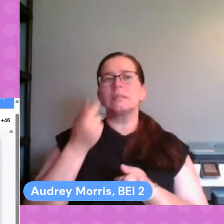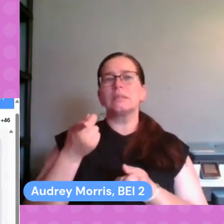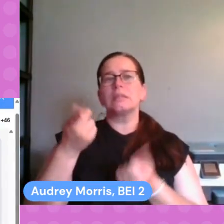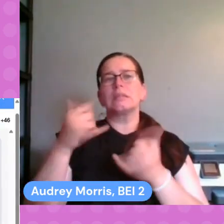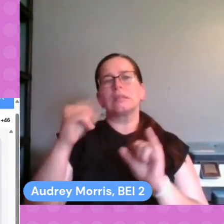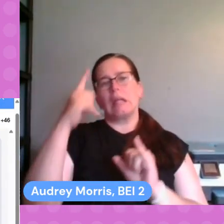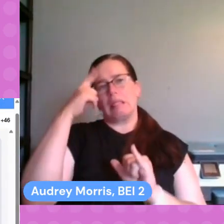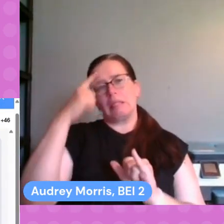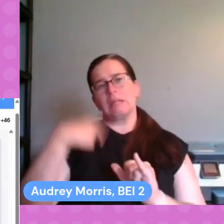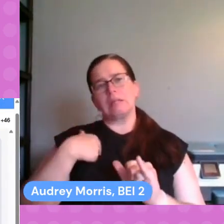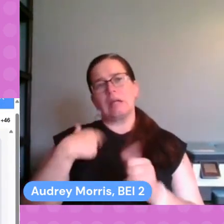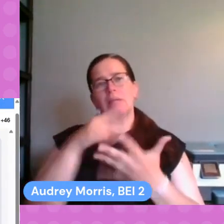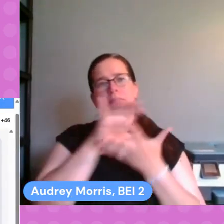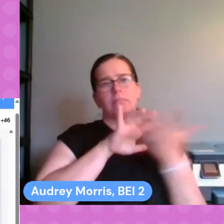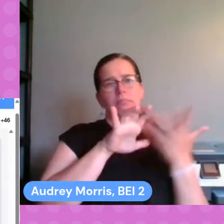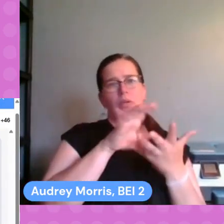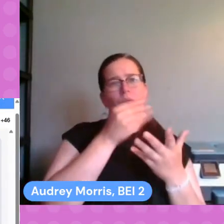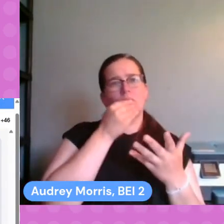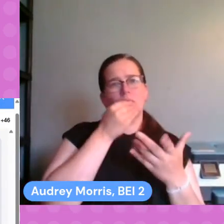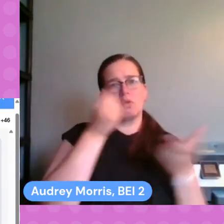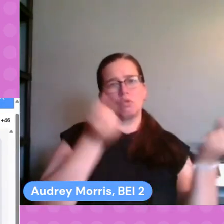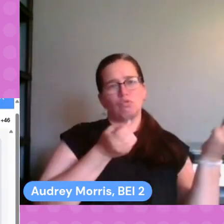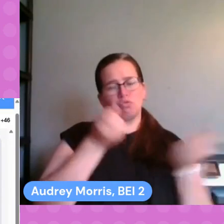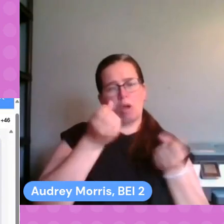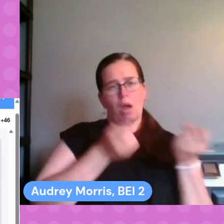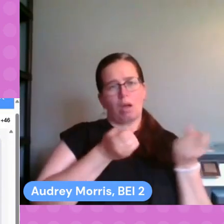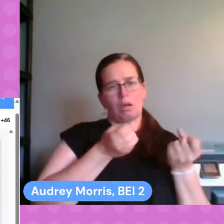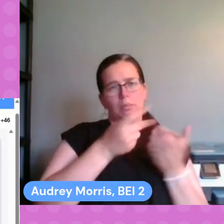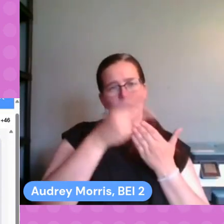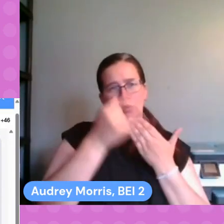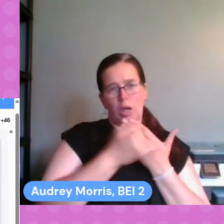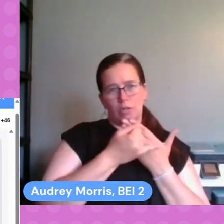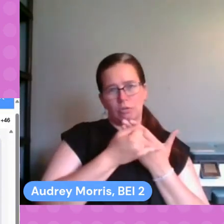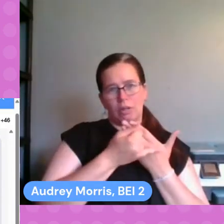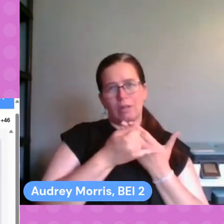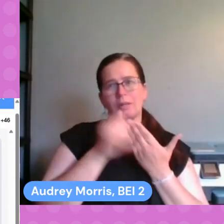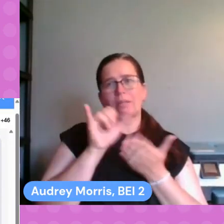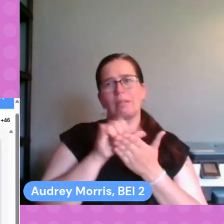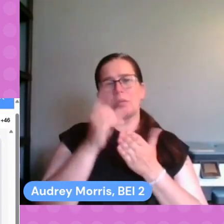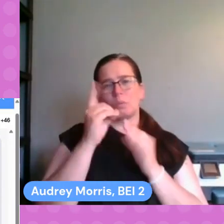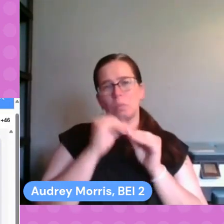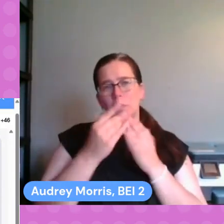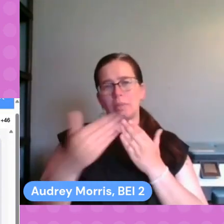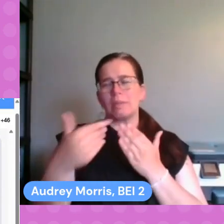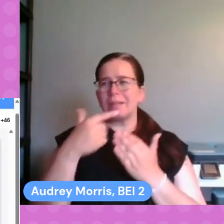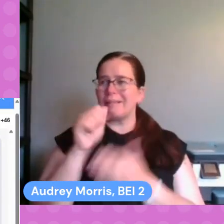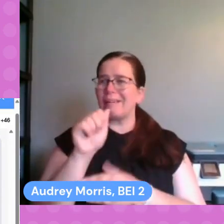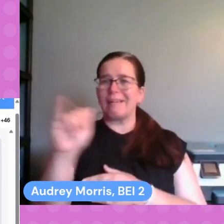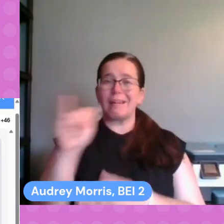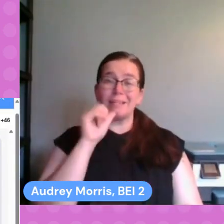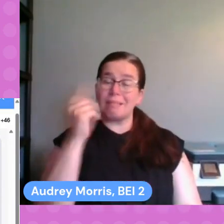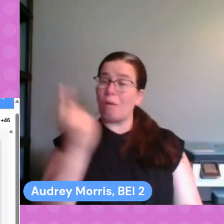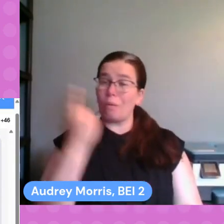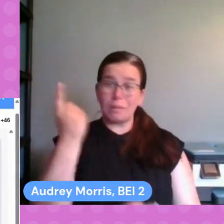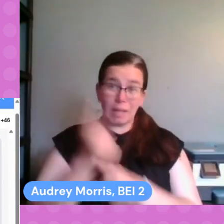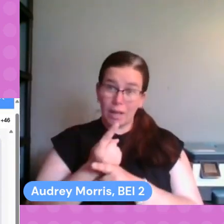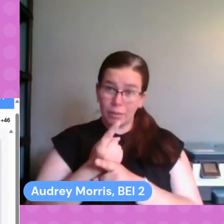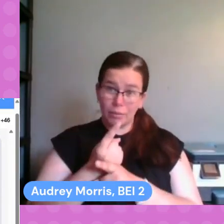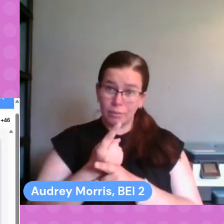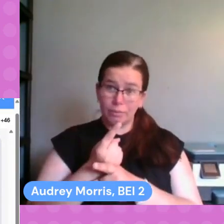I've remixed the food truck project. So this is another thing. AI is not always accurate. And